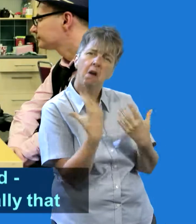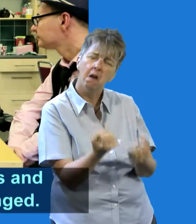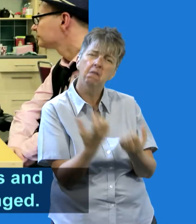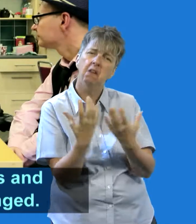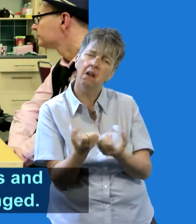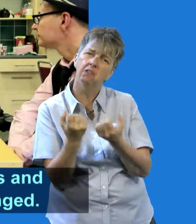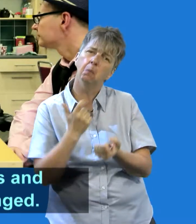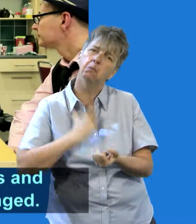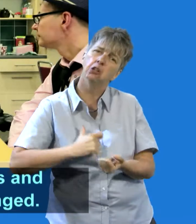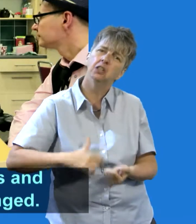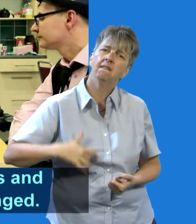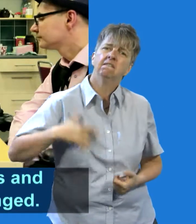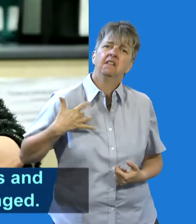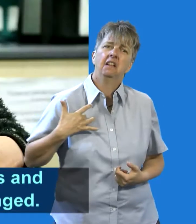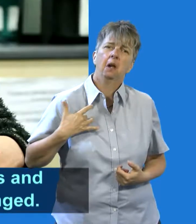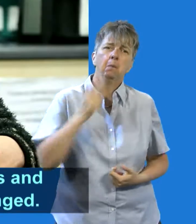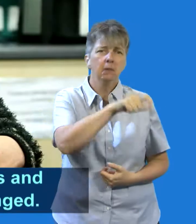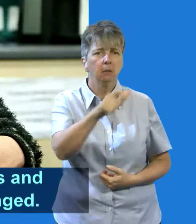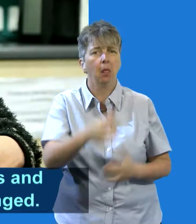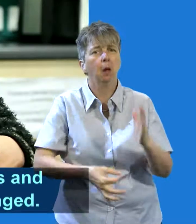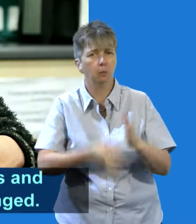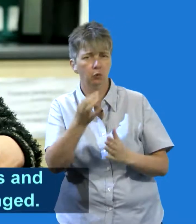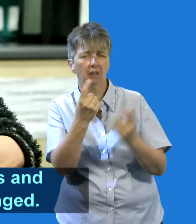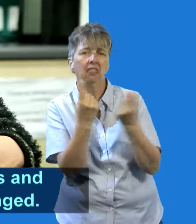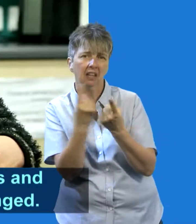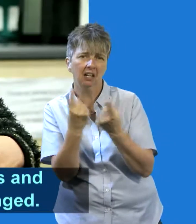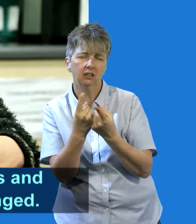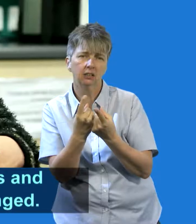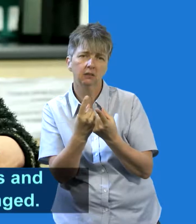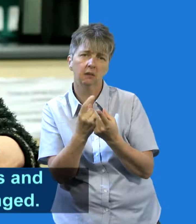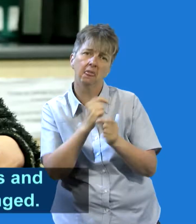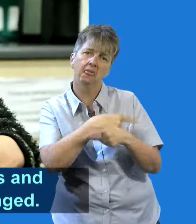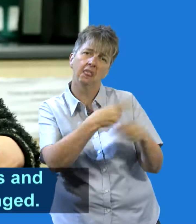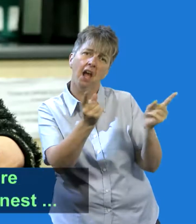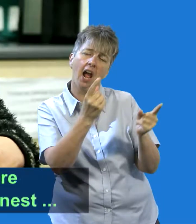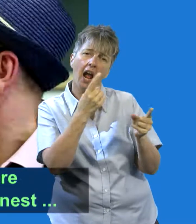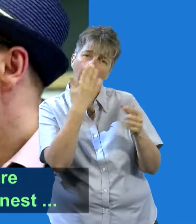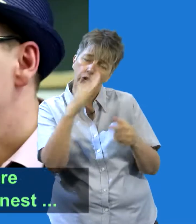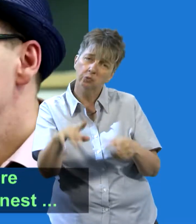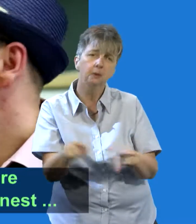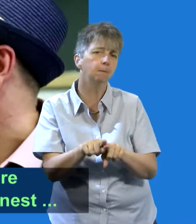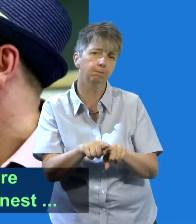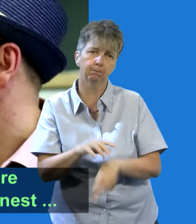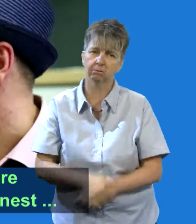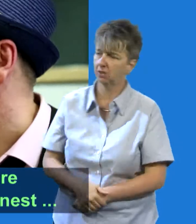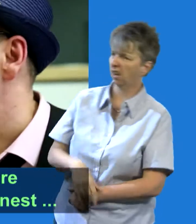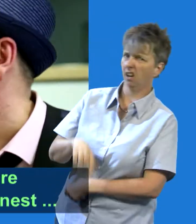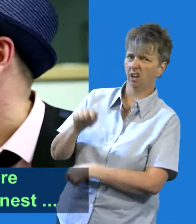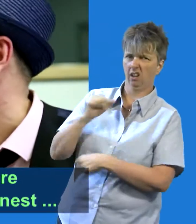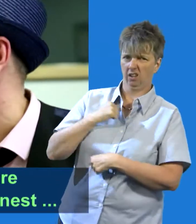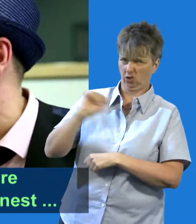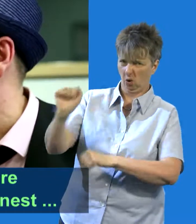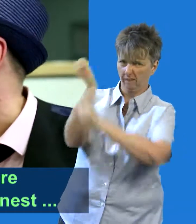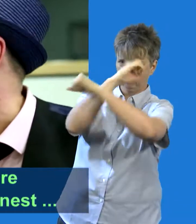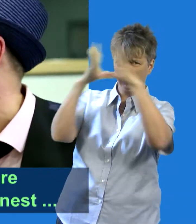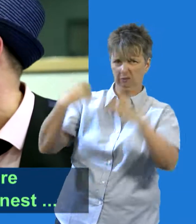that it's people that change things, and people's attitude hasn't changed. I don't recognise